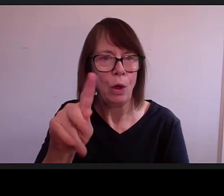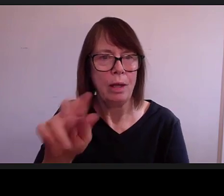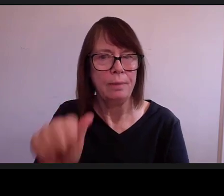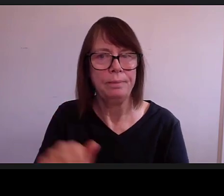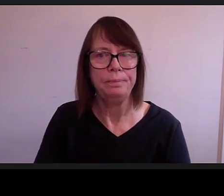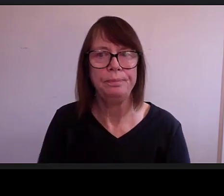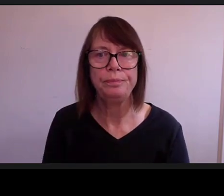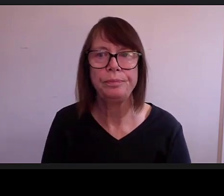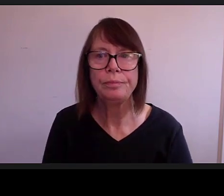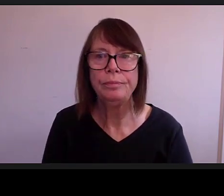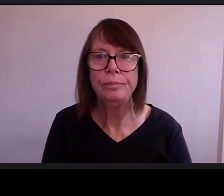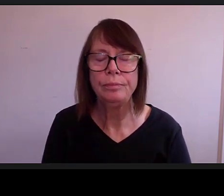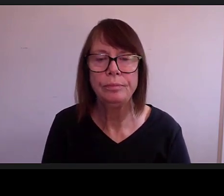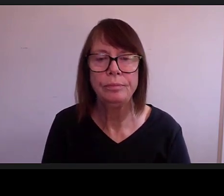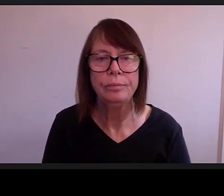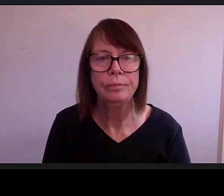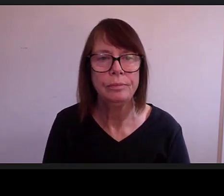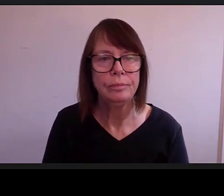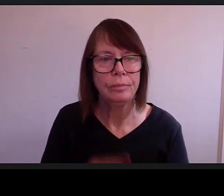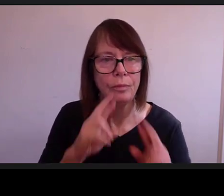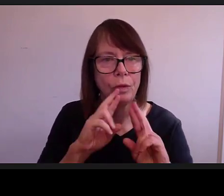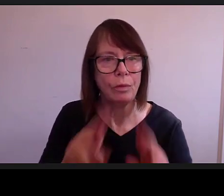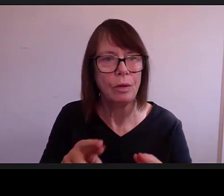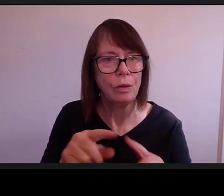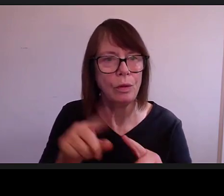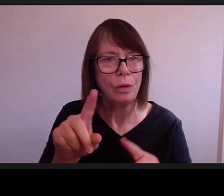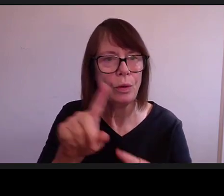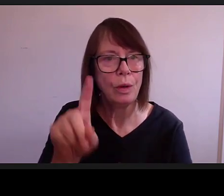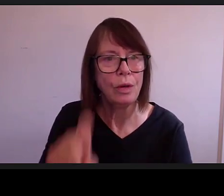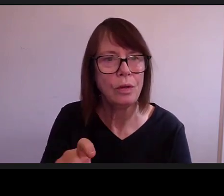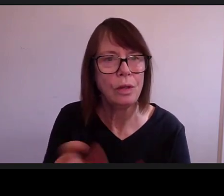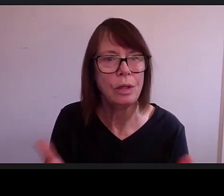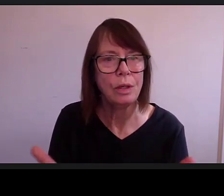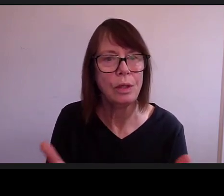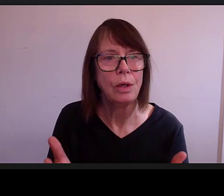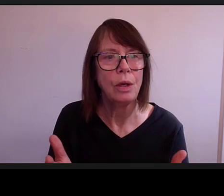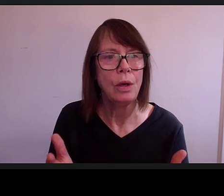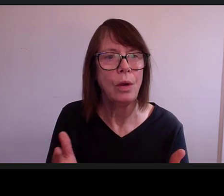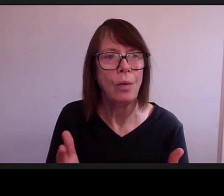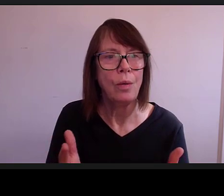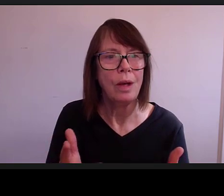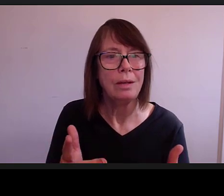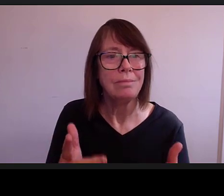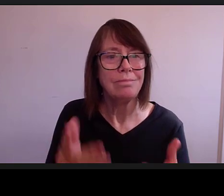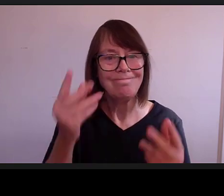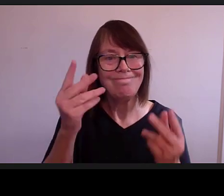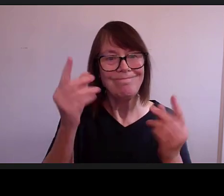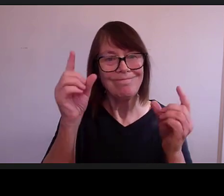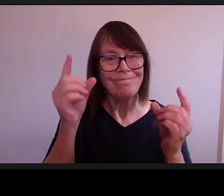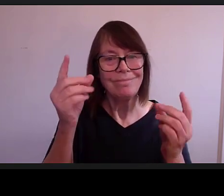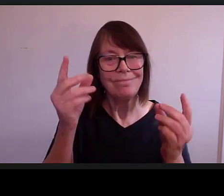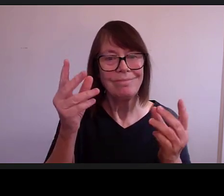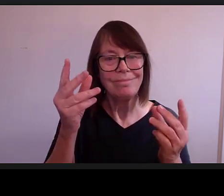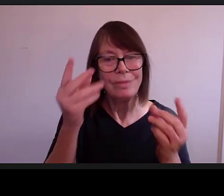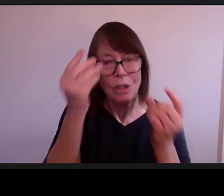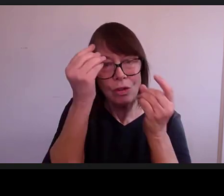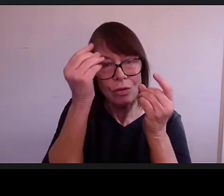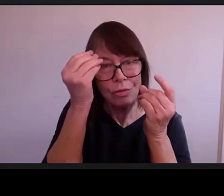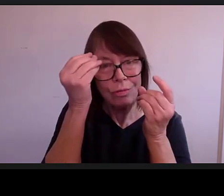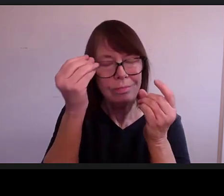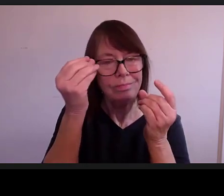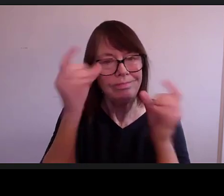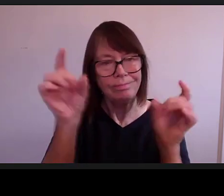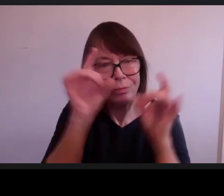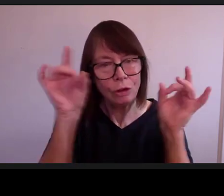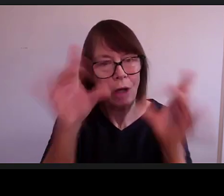In response to your question, Claire, when it comes to trauma-informed approach for those with lived experience